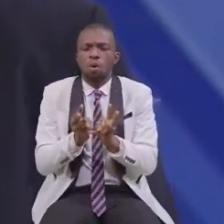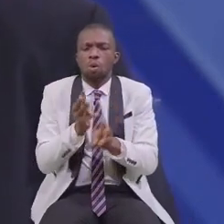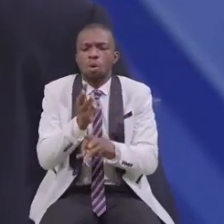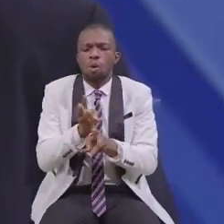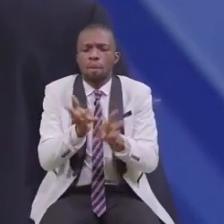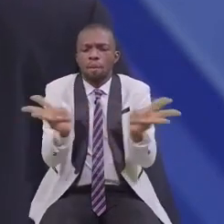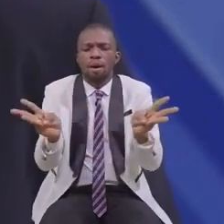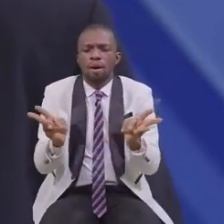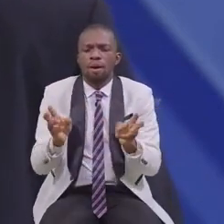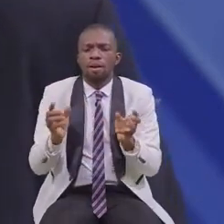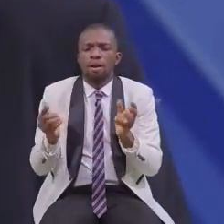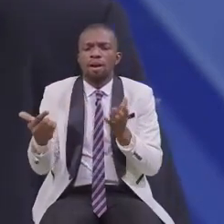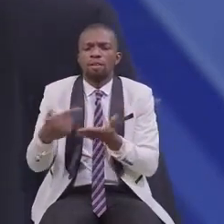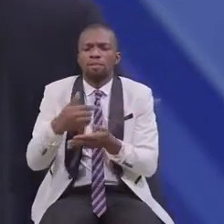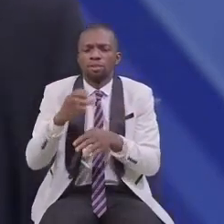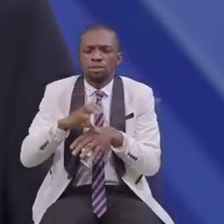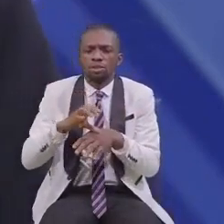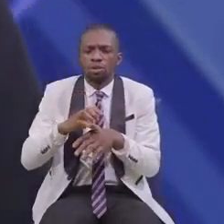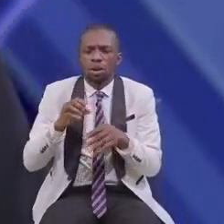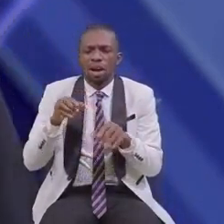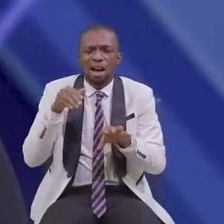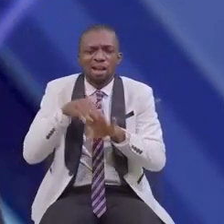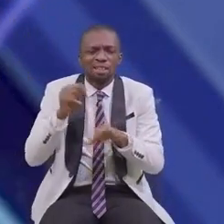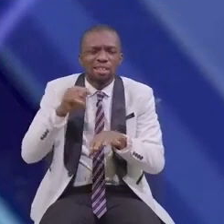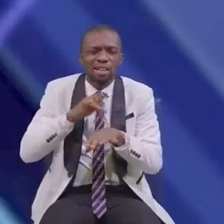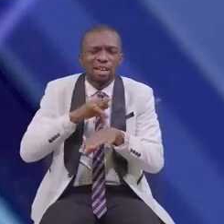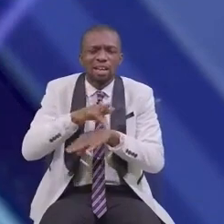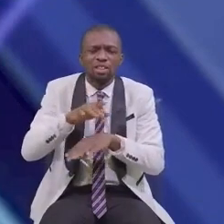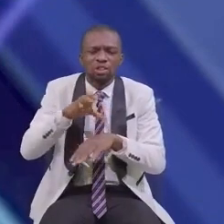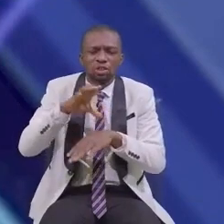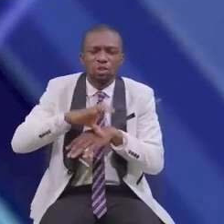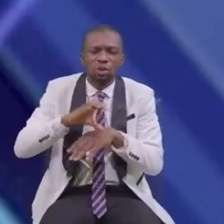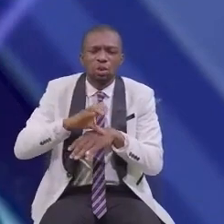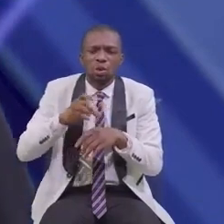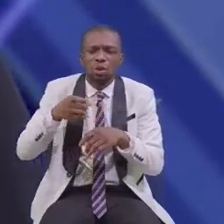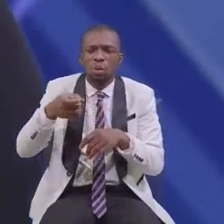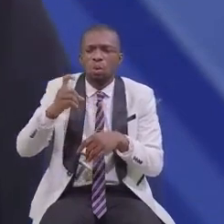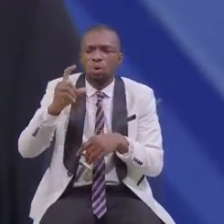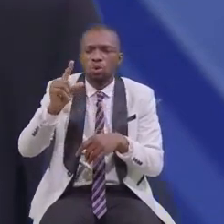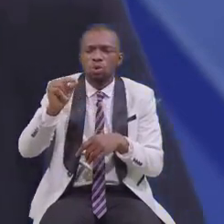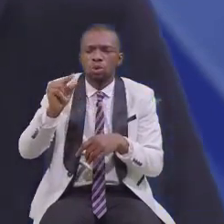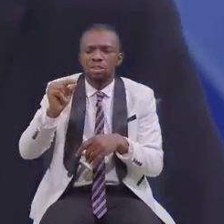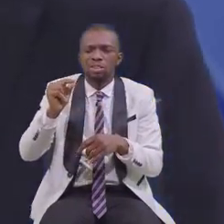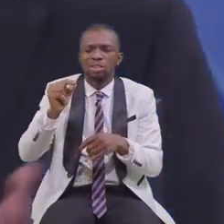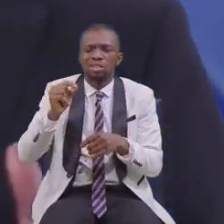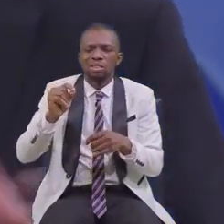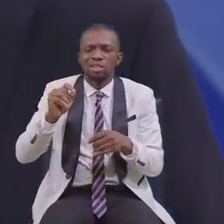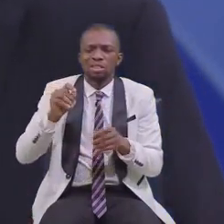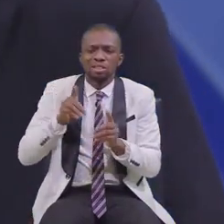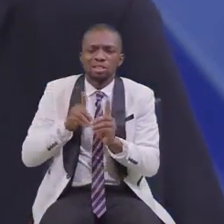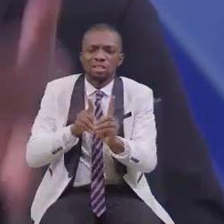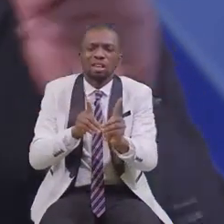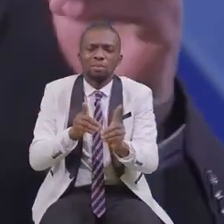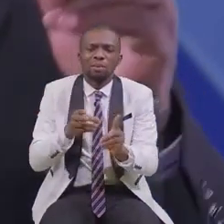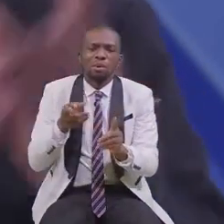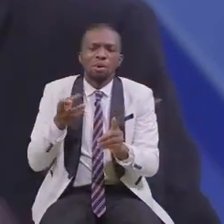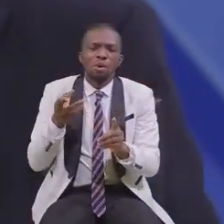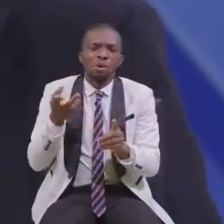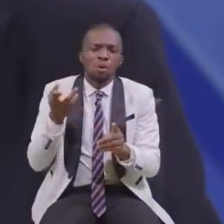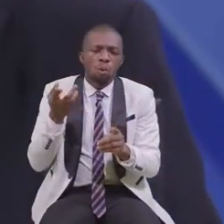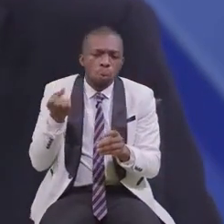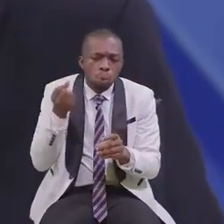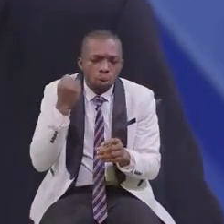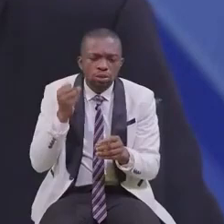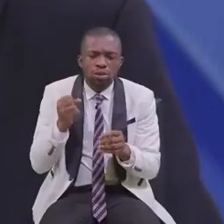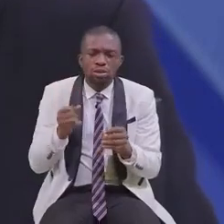upper room face the challenge of following up 3,000 converts. That's a ratio of one